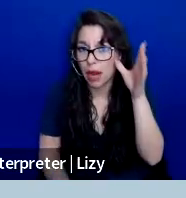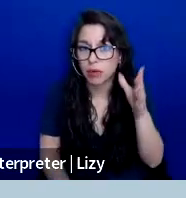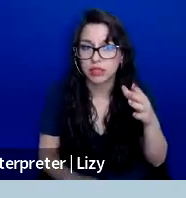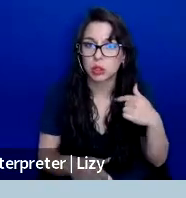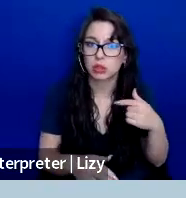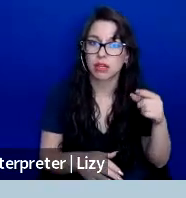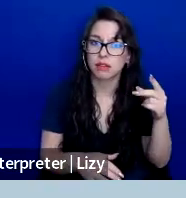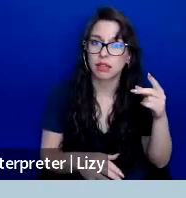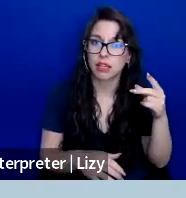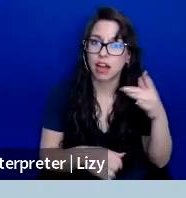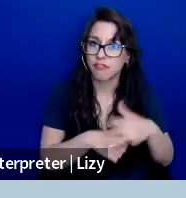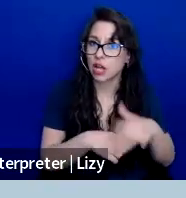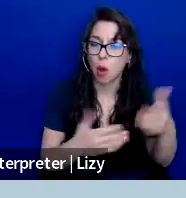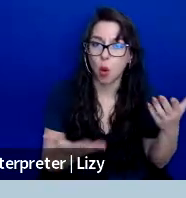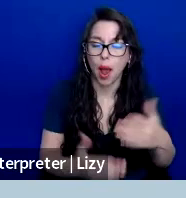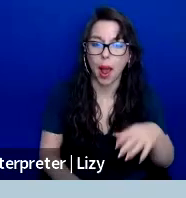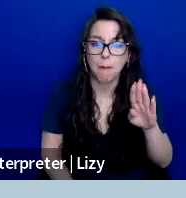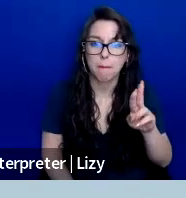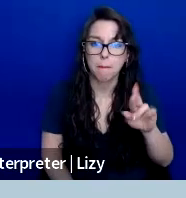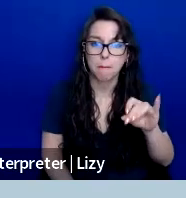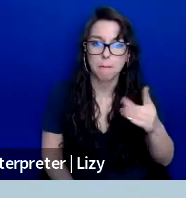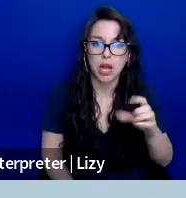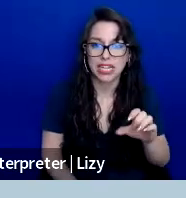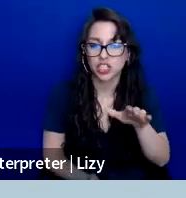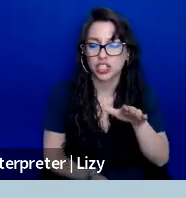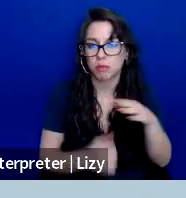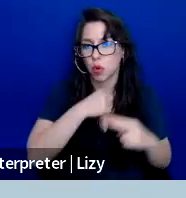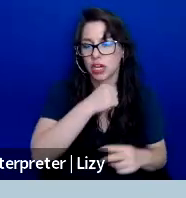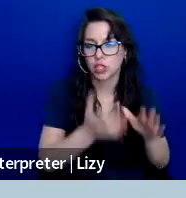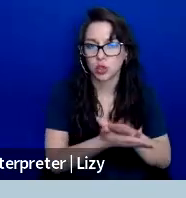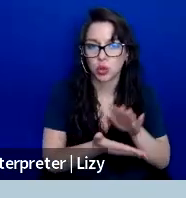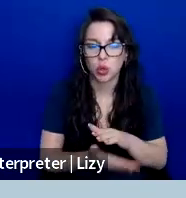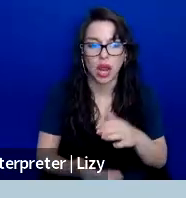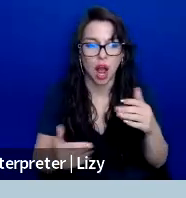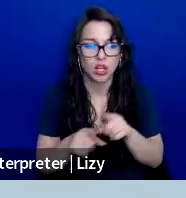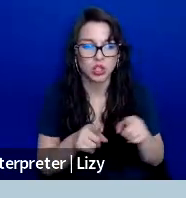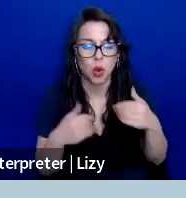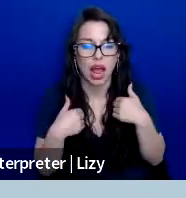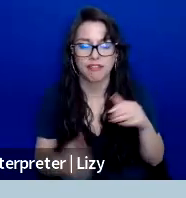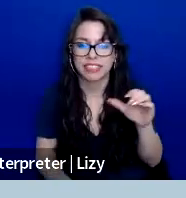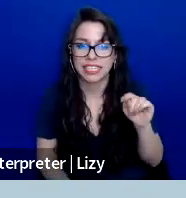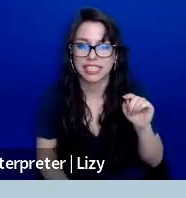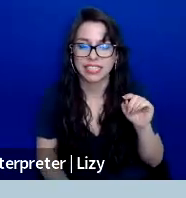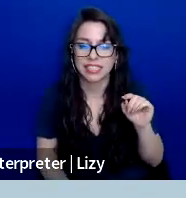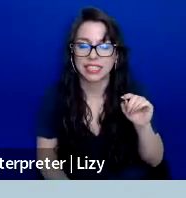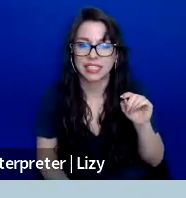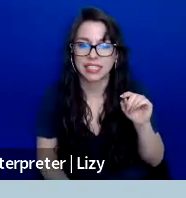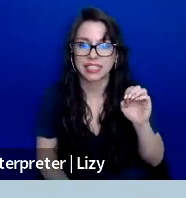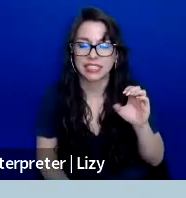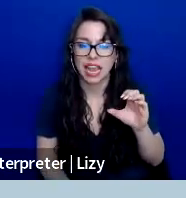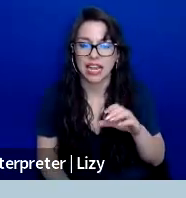School. And then in Placer County, there's Warmline and CTEC and CAC through